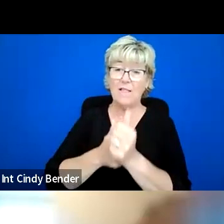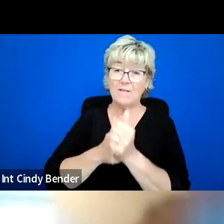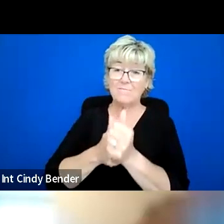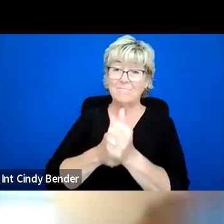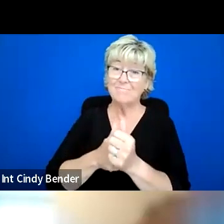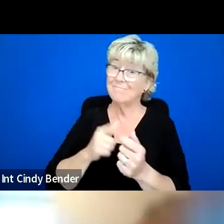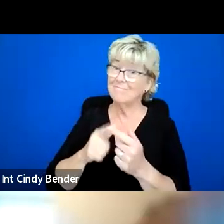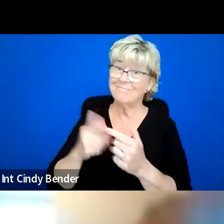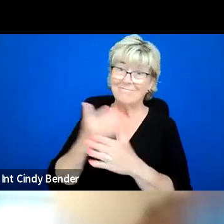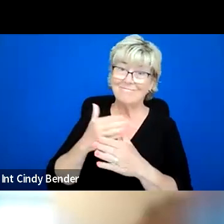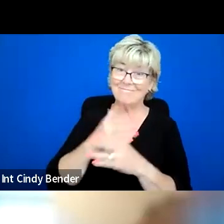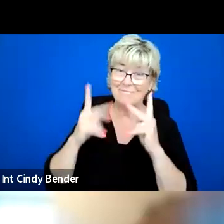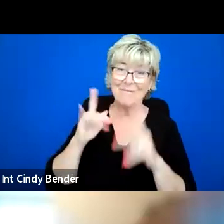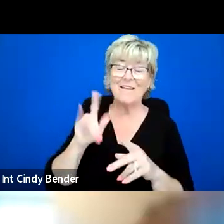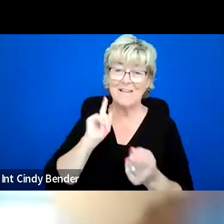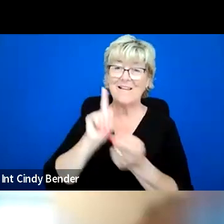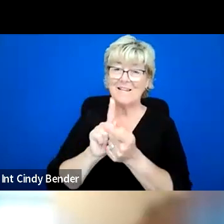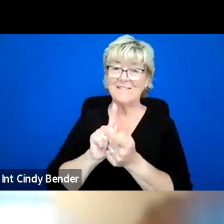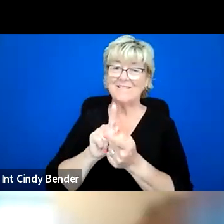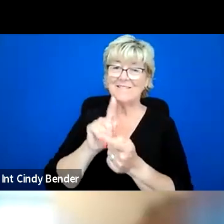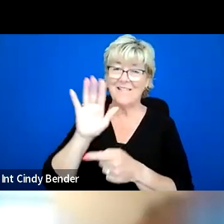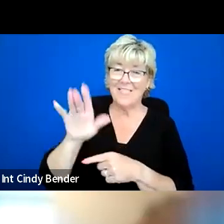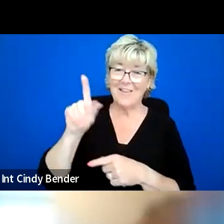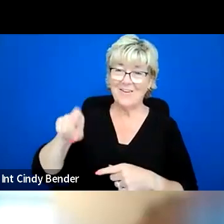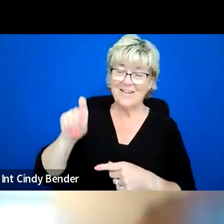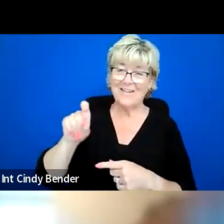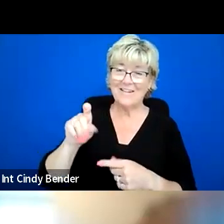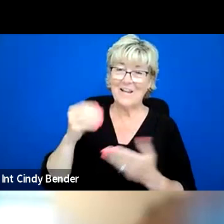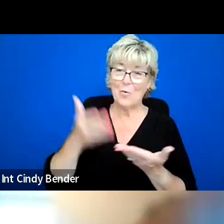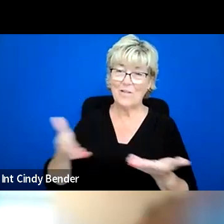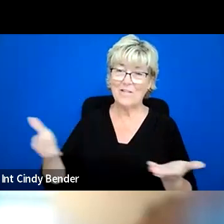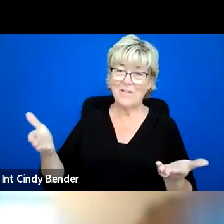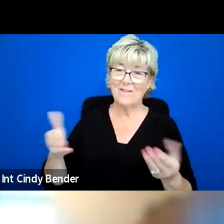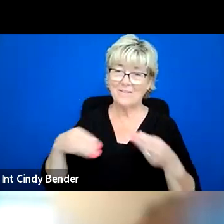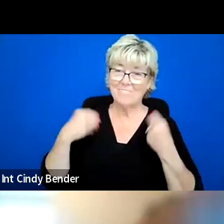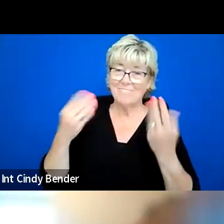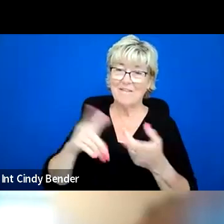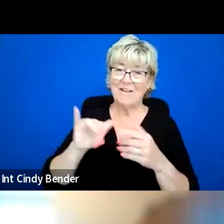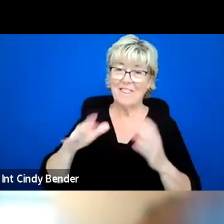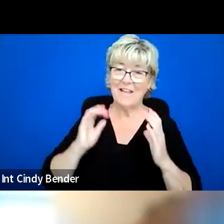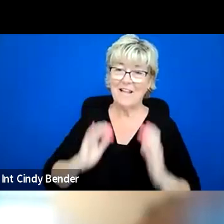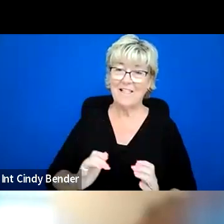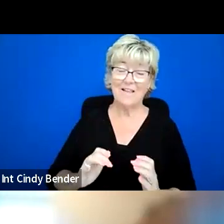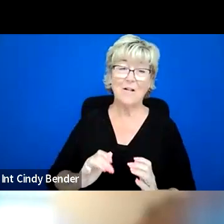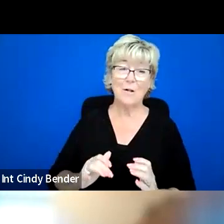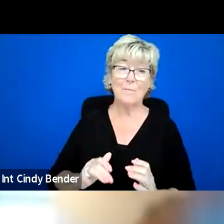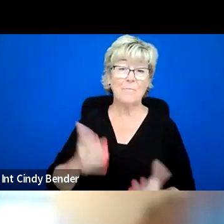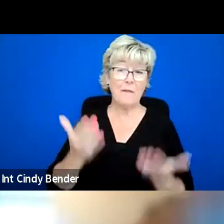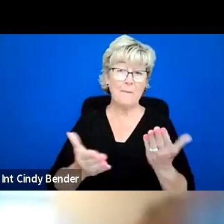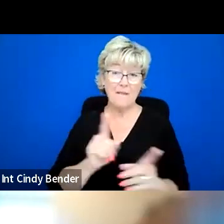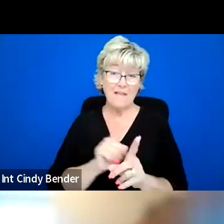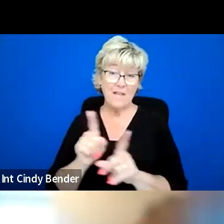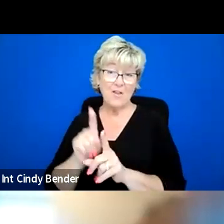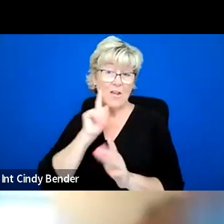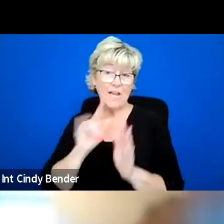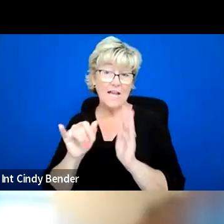people until we know that that need has been met and that resource has been given to that client. And so they may also